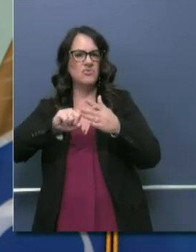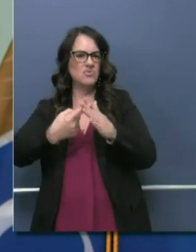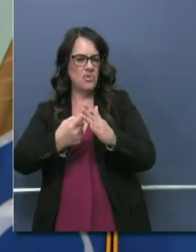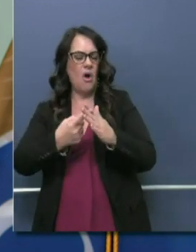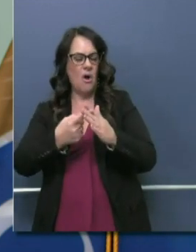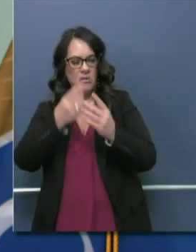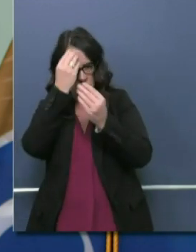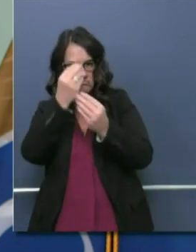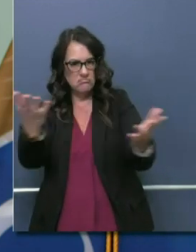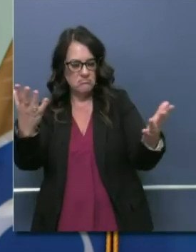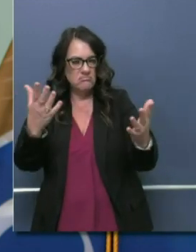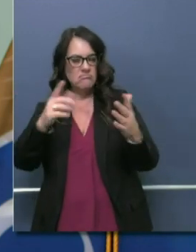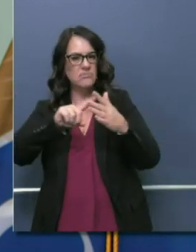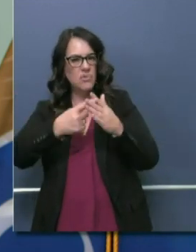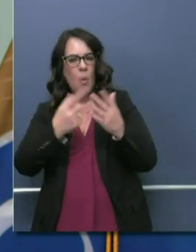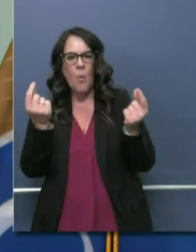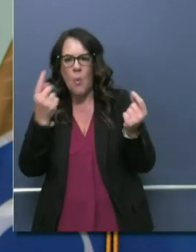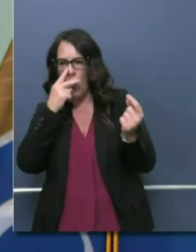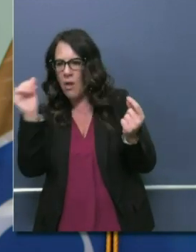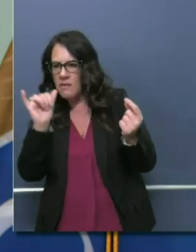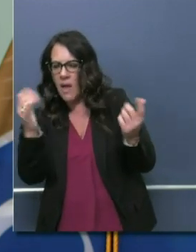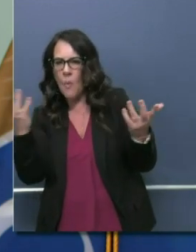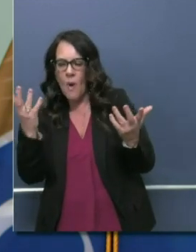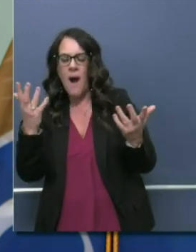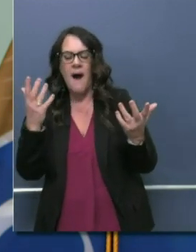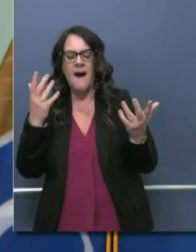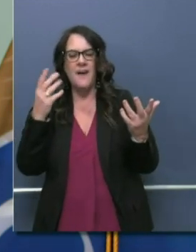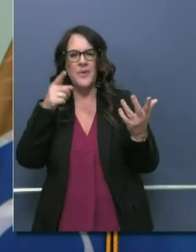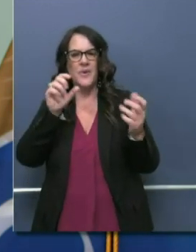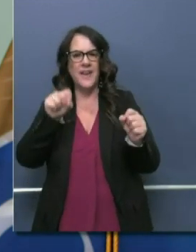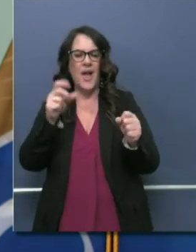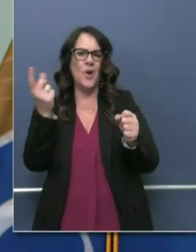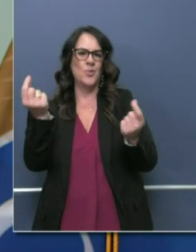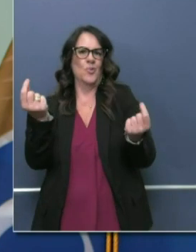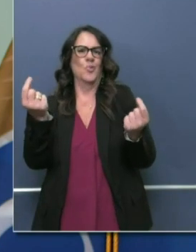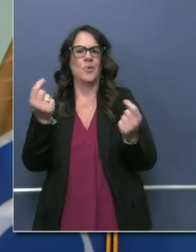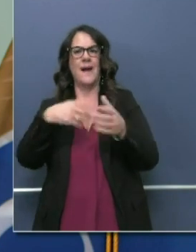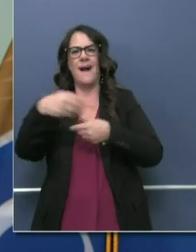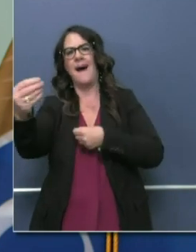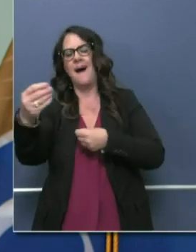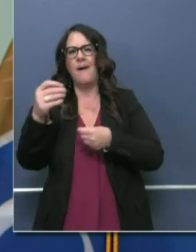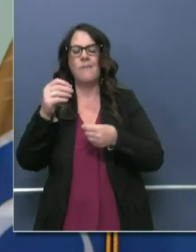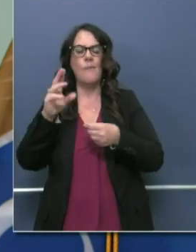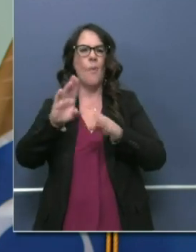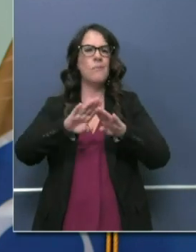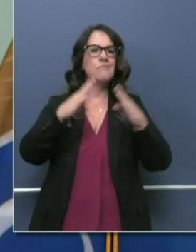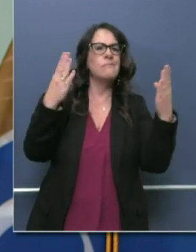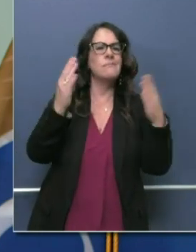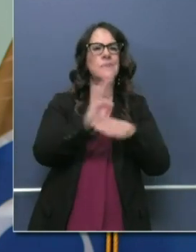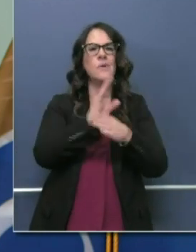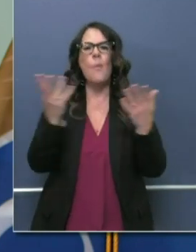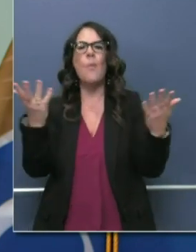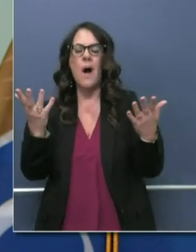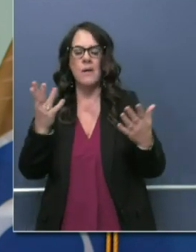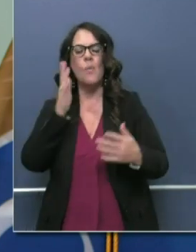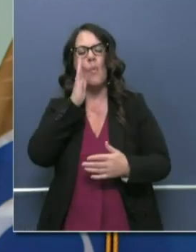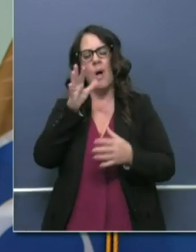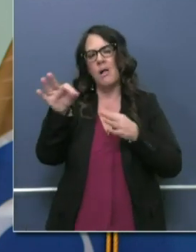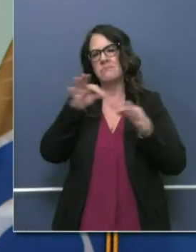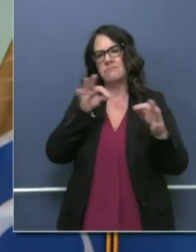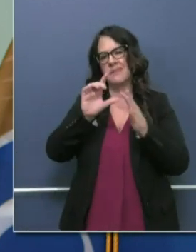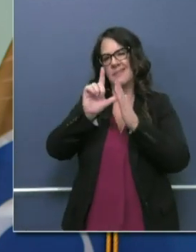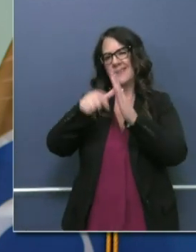early as the end of this week. Here's the phase that we will be moving into later this week.